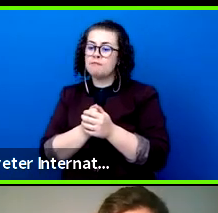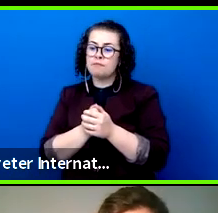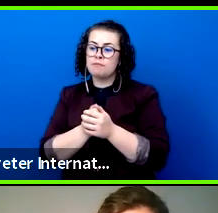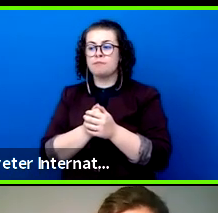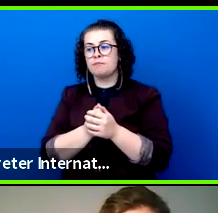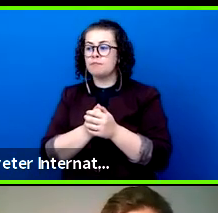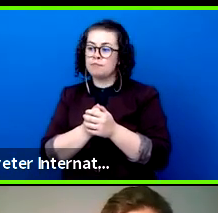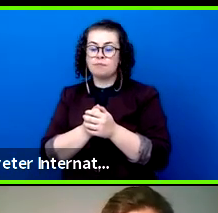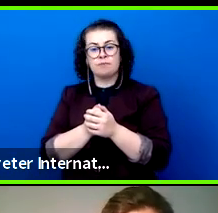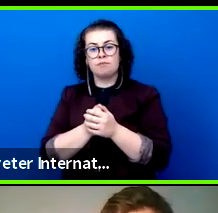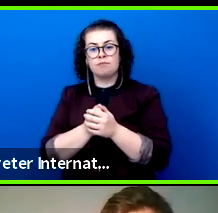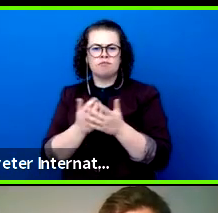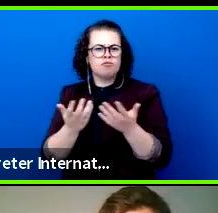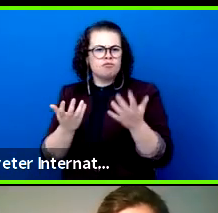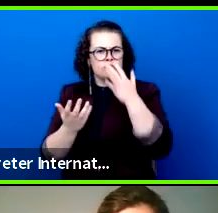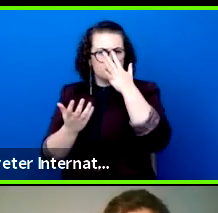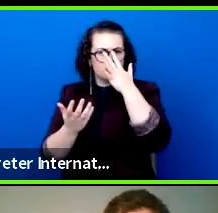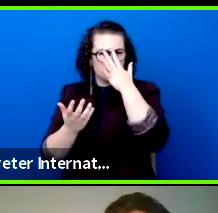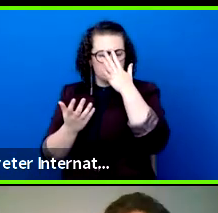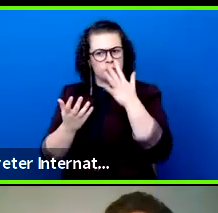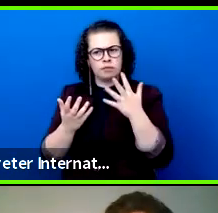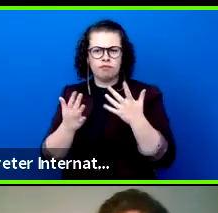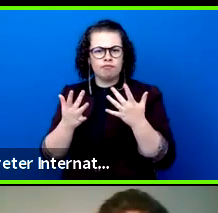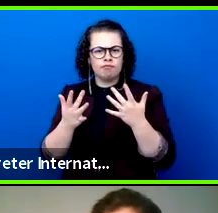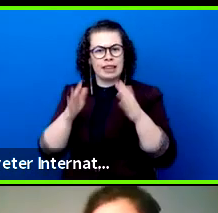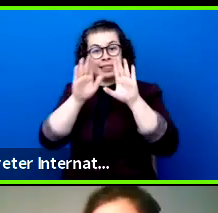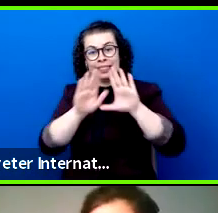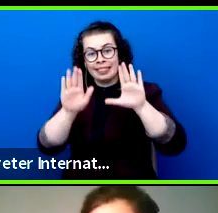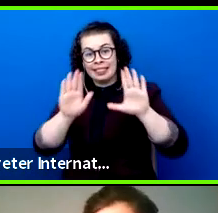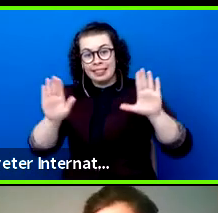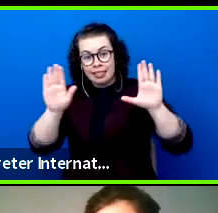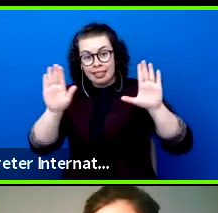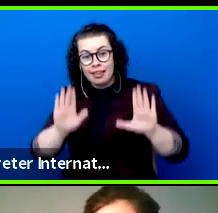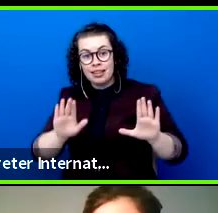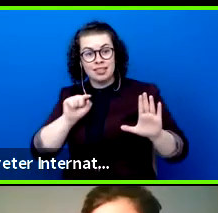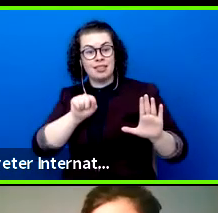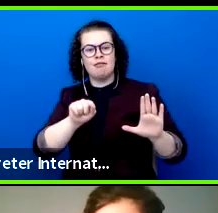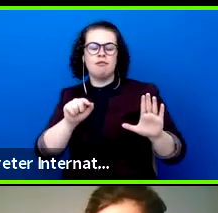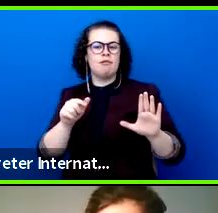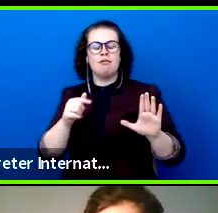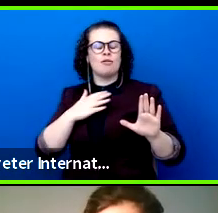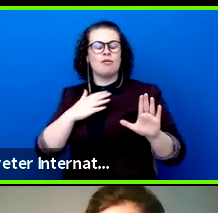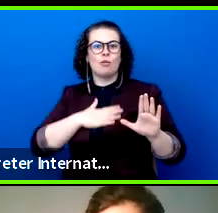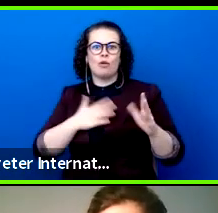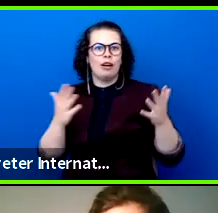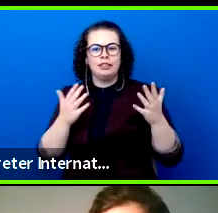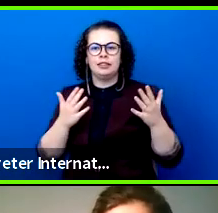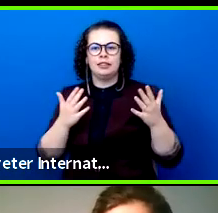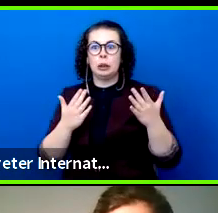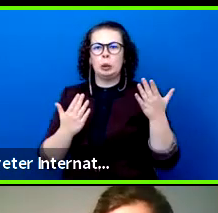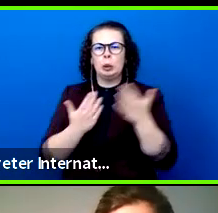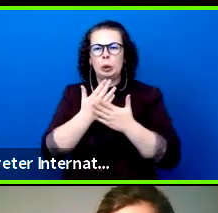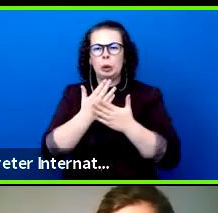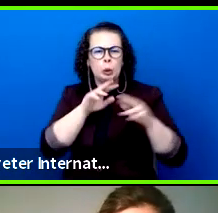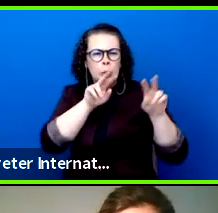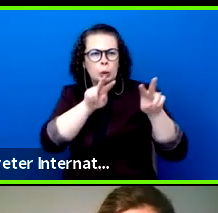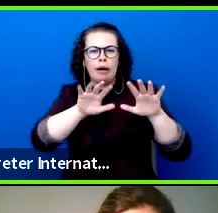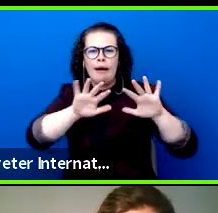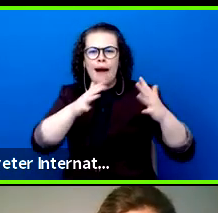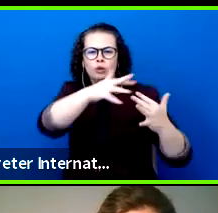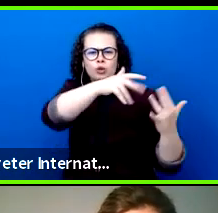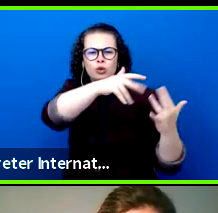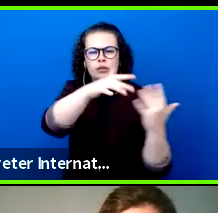of course, the theater is always testing for new ways of societies and new ways